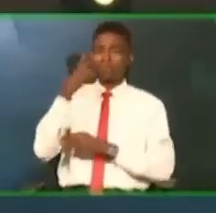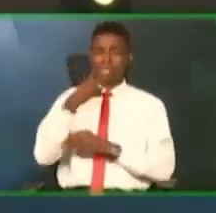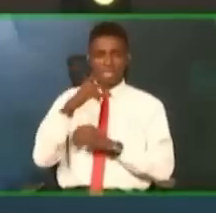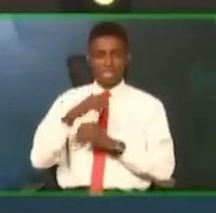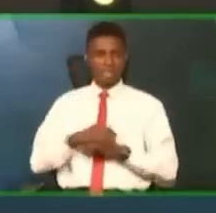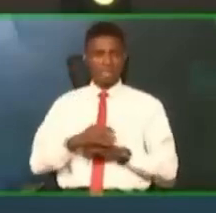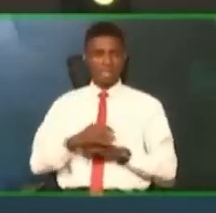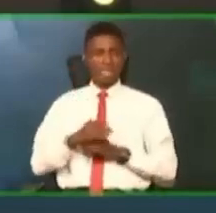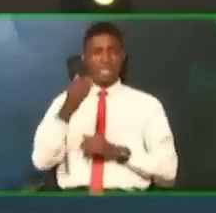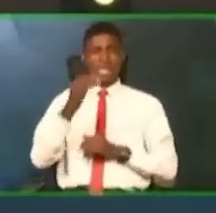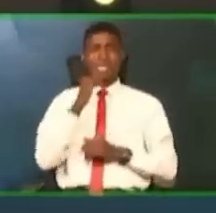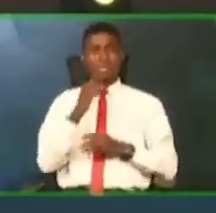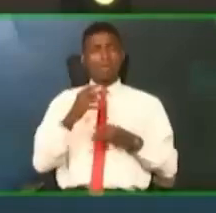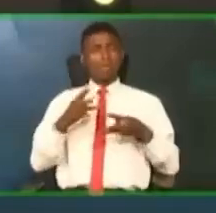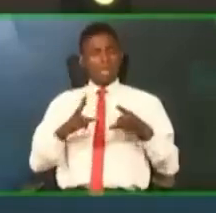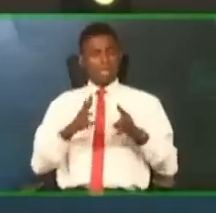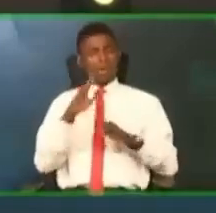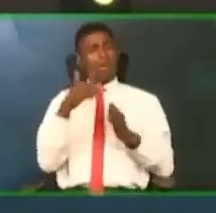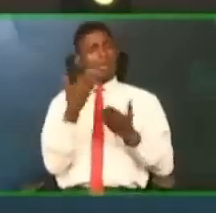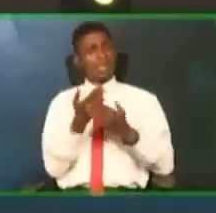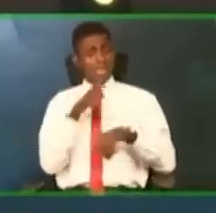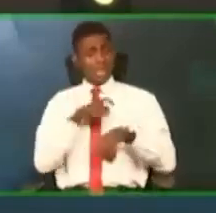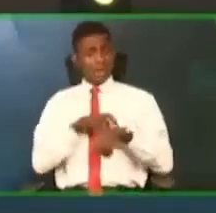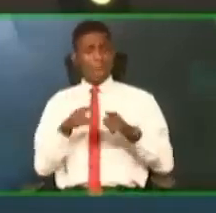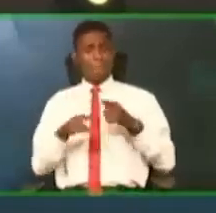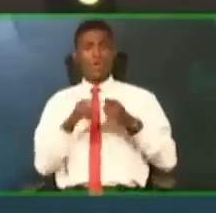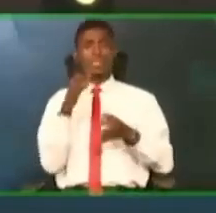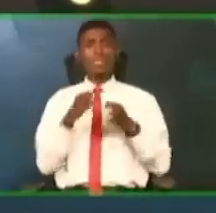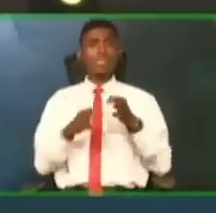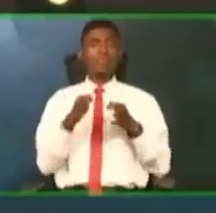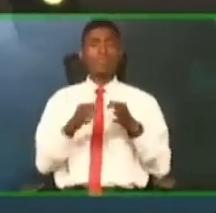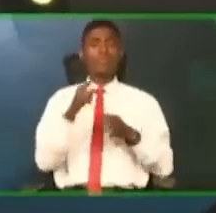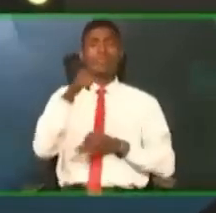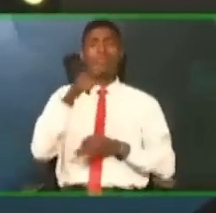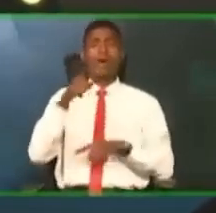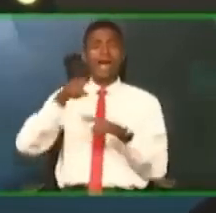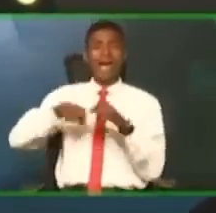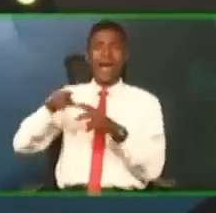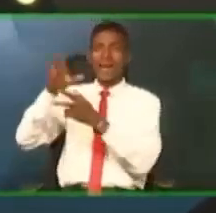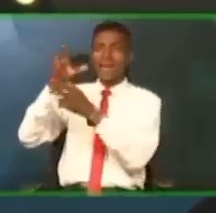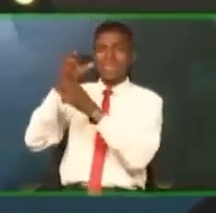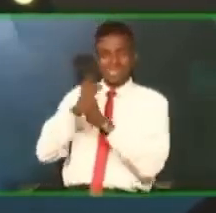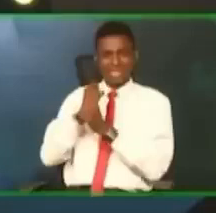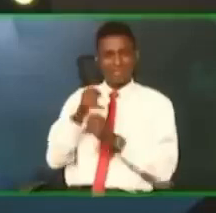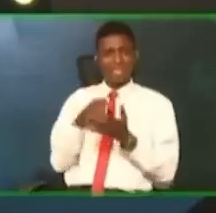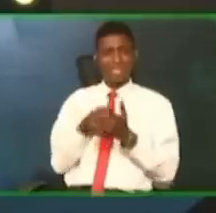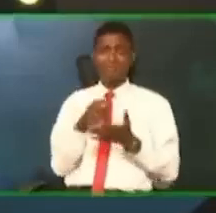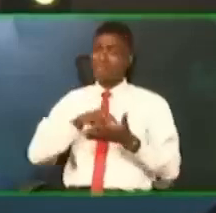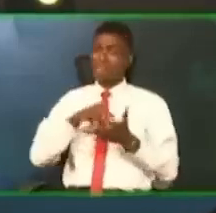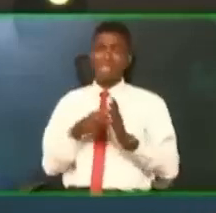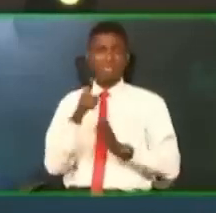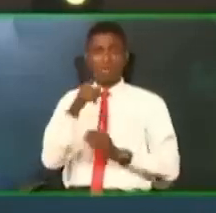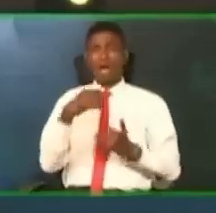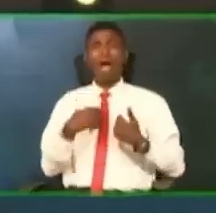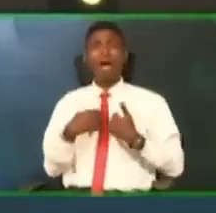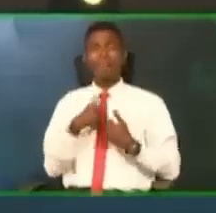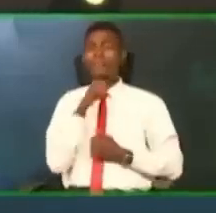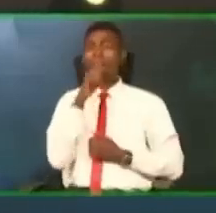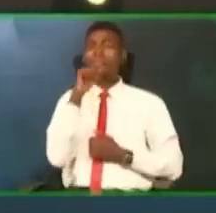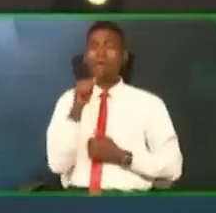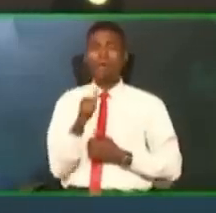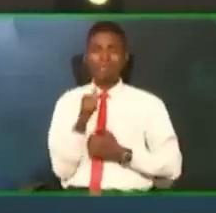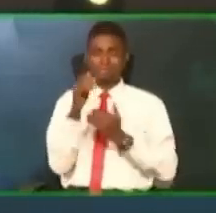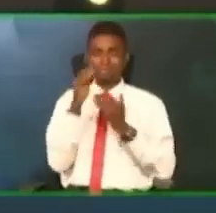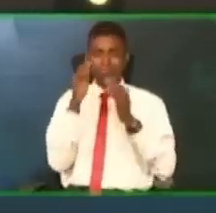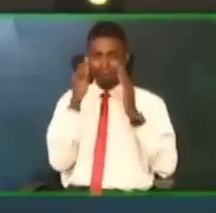There's waves all the time, but if your transistor radio cannot receive it, it's because you have not tuned to the frequency. And